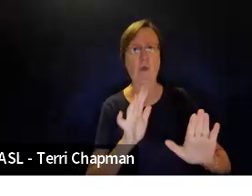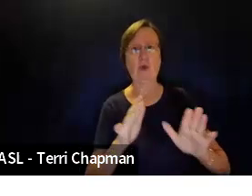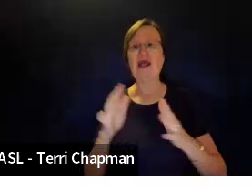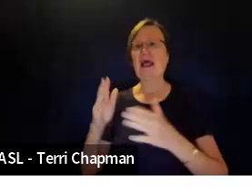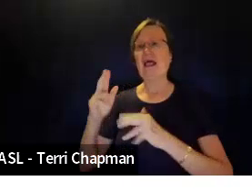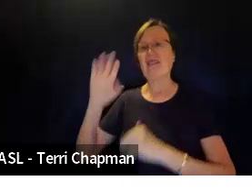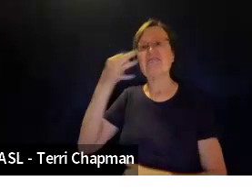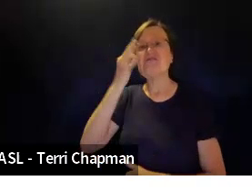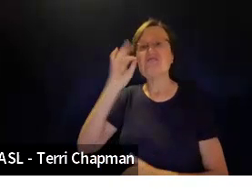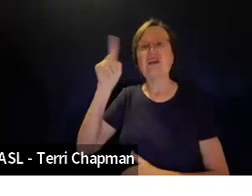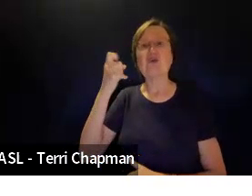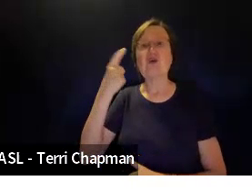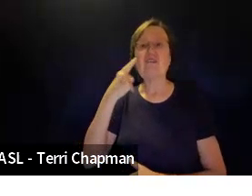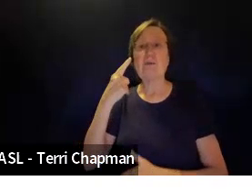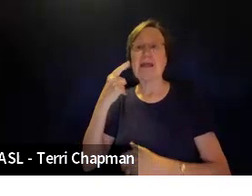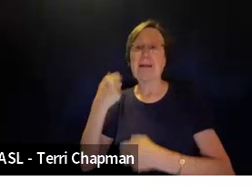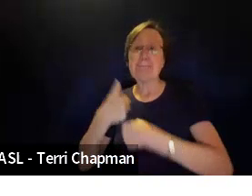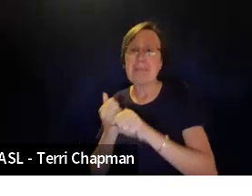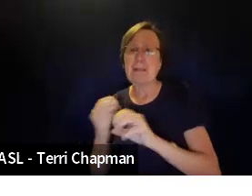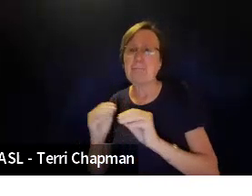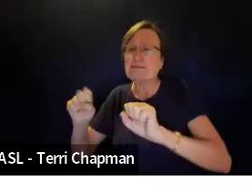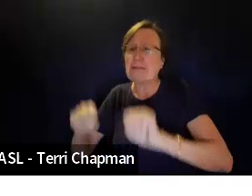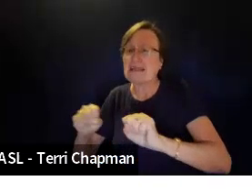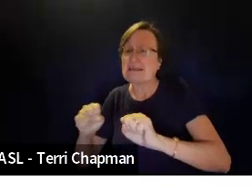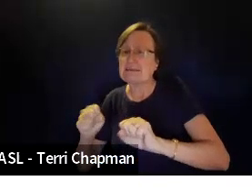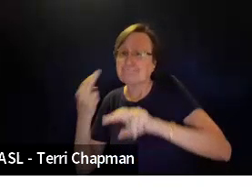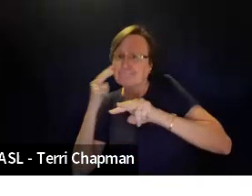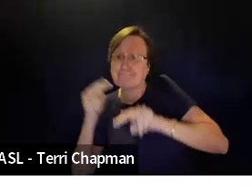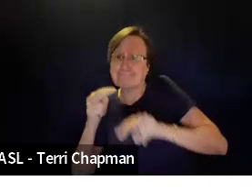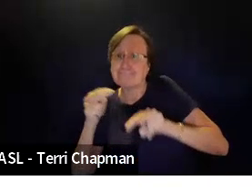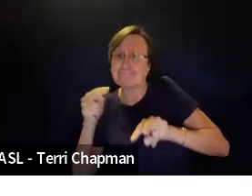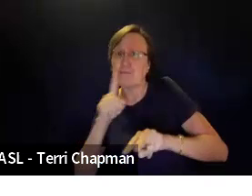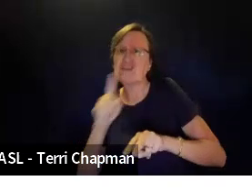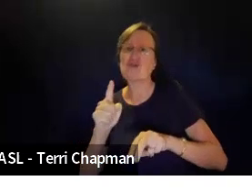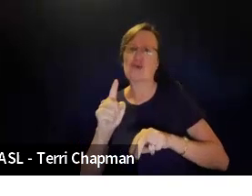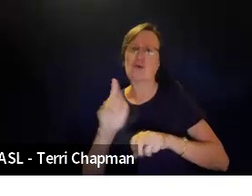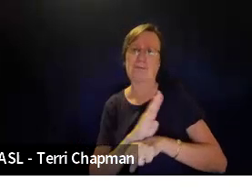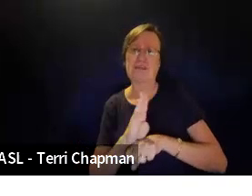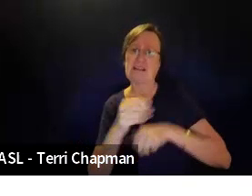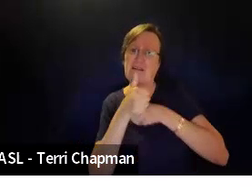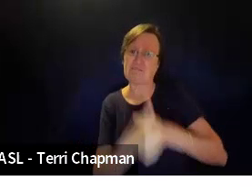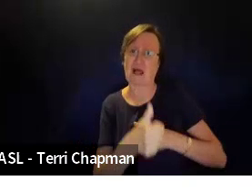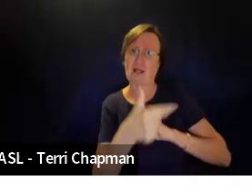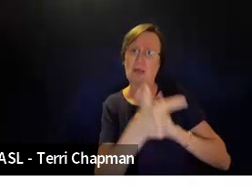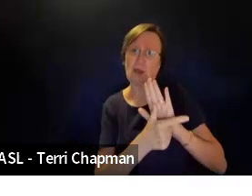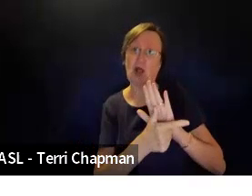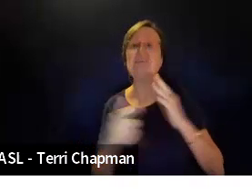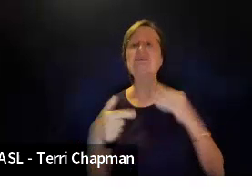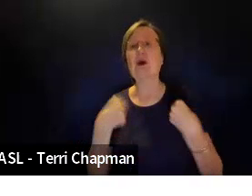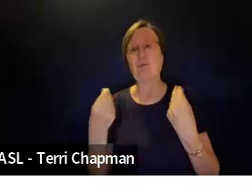make sure that companies are following that law. And so I want to give you a couple of examples of the places where